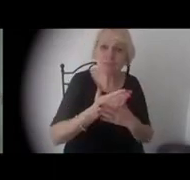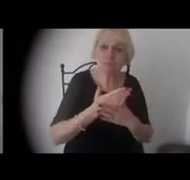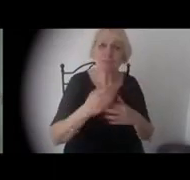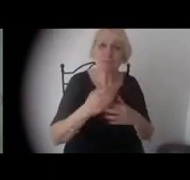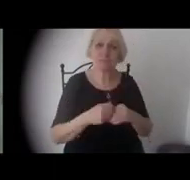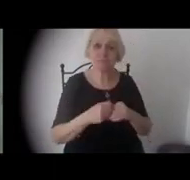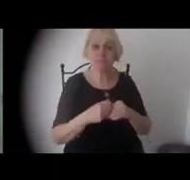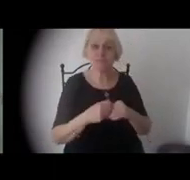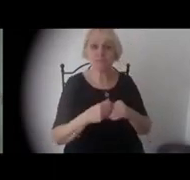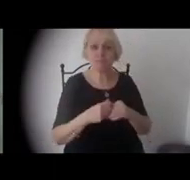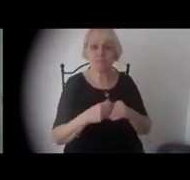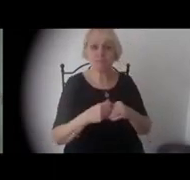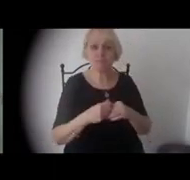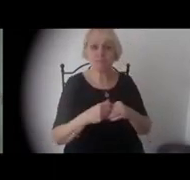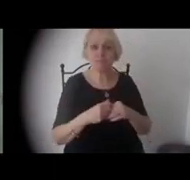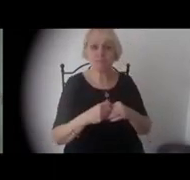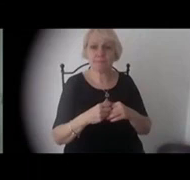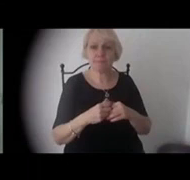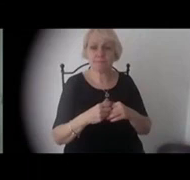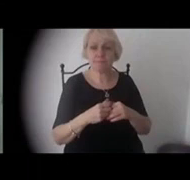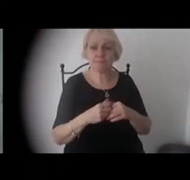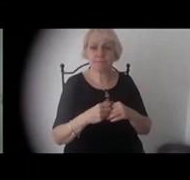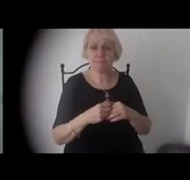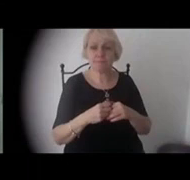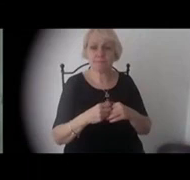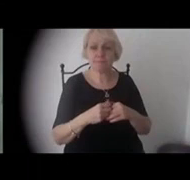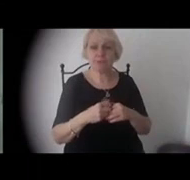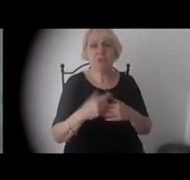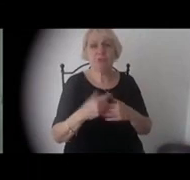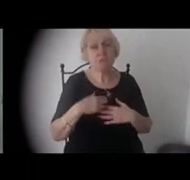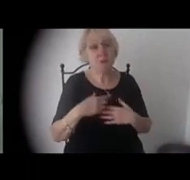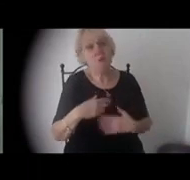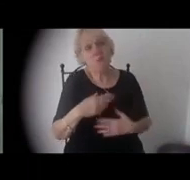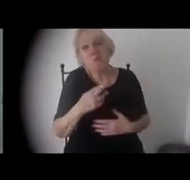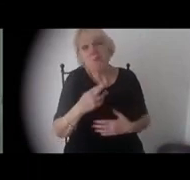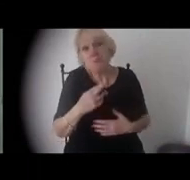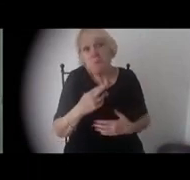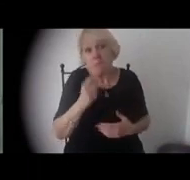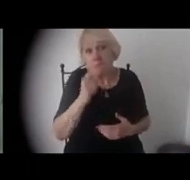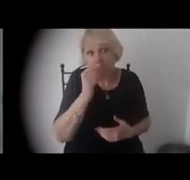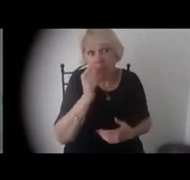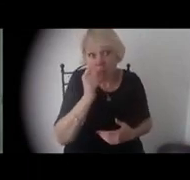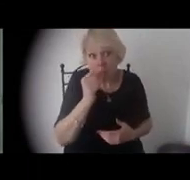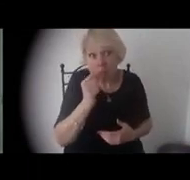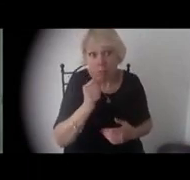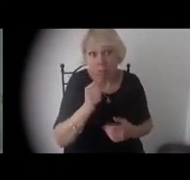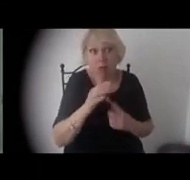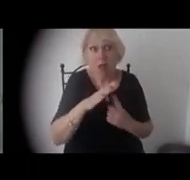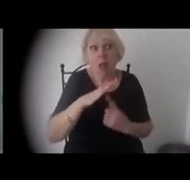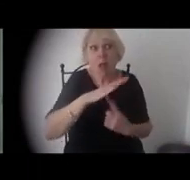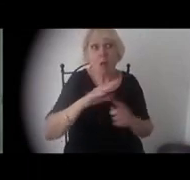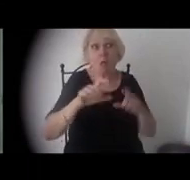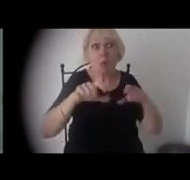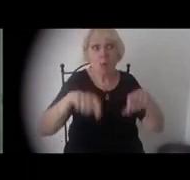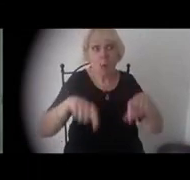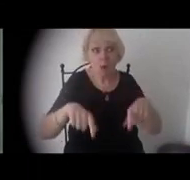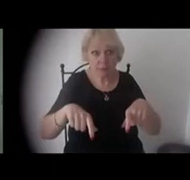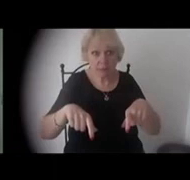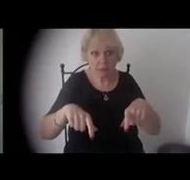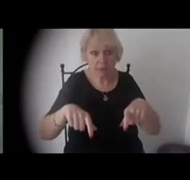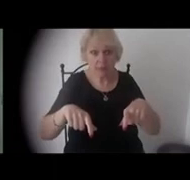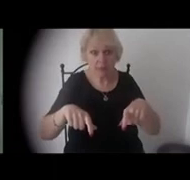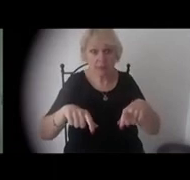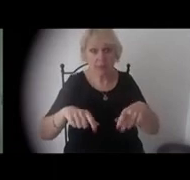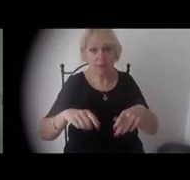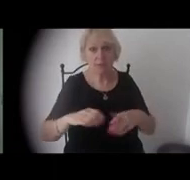necessary. Because if we take it logically that perhaps there could be a further lockdown, that means even a localised lockdown, that means that obviously